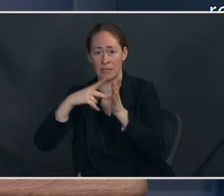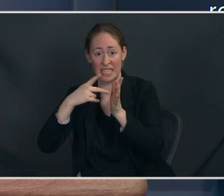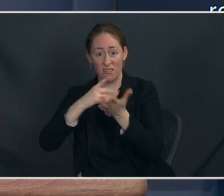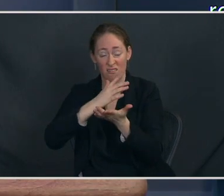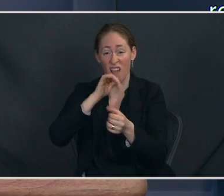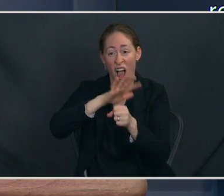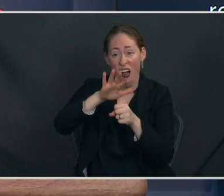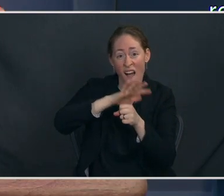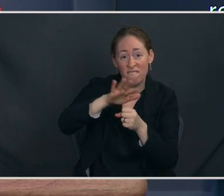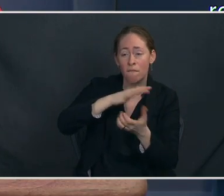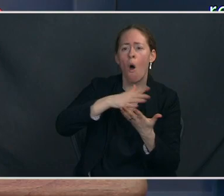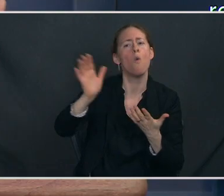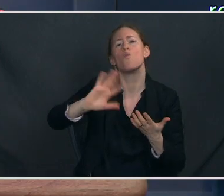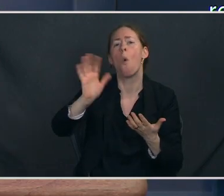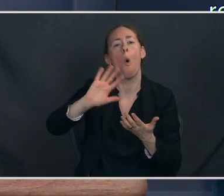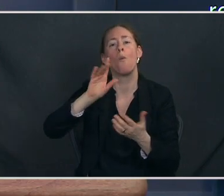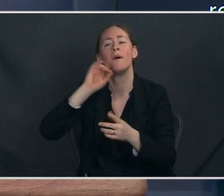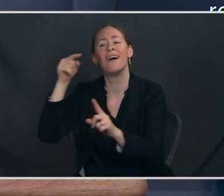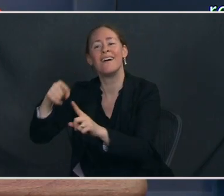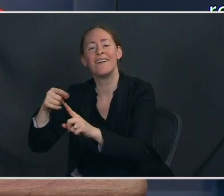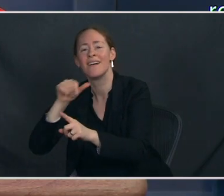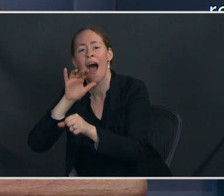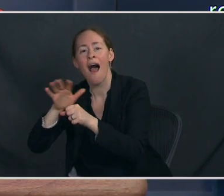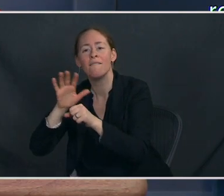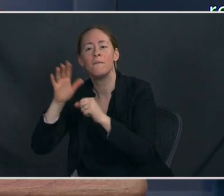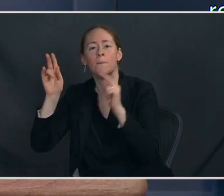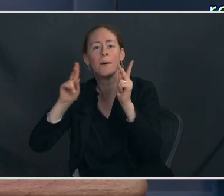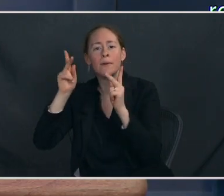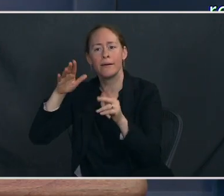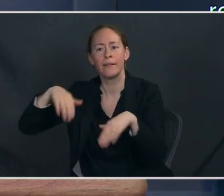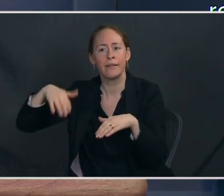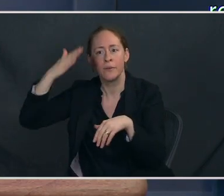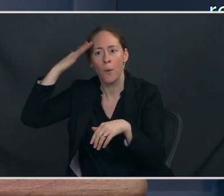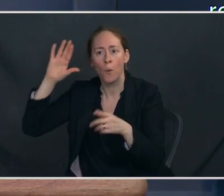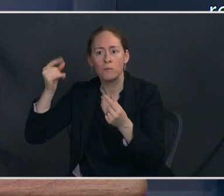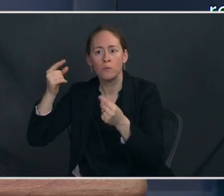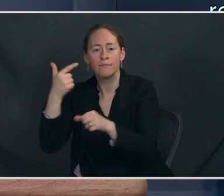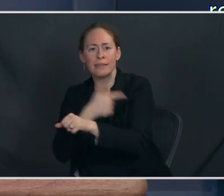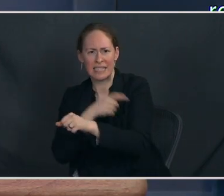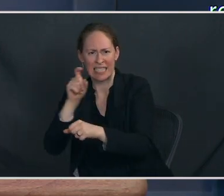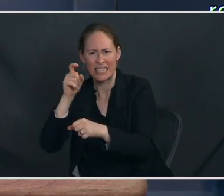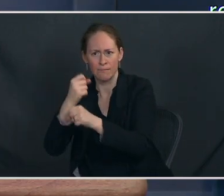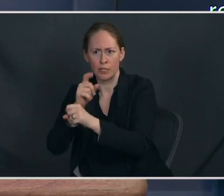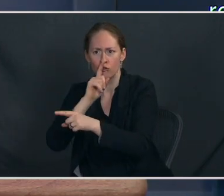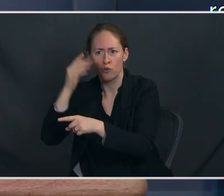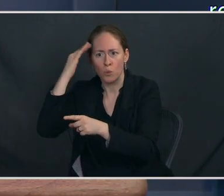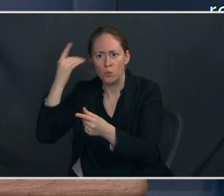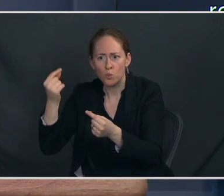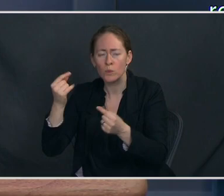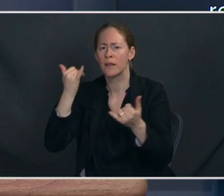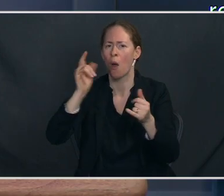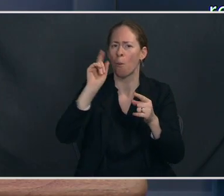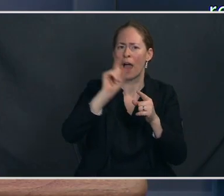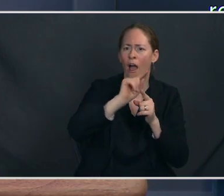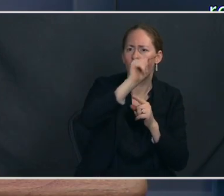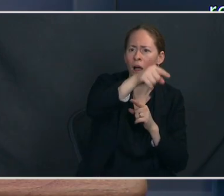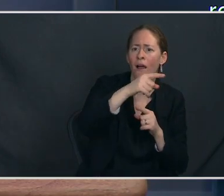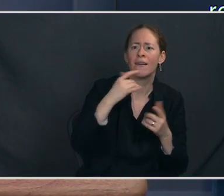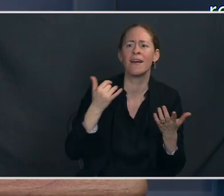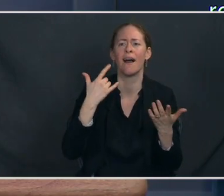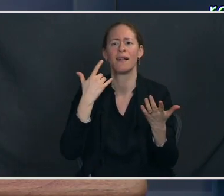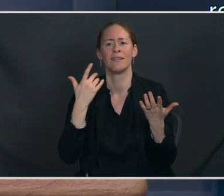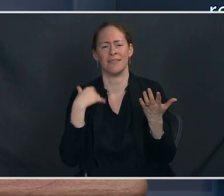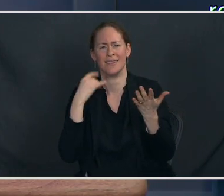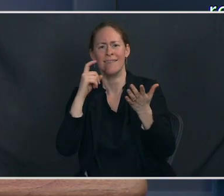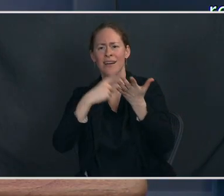number of vaccinators we need, the number of vaccine distribution sites we need. Those are all issues, if you talk to any governor, that they will say are challenges to